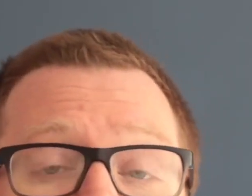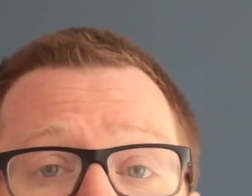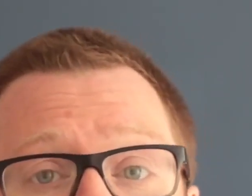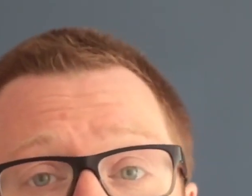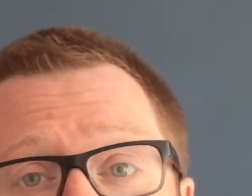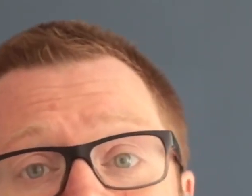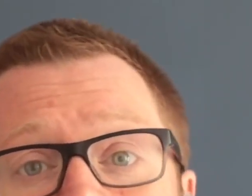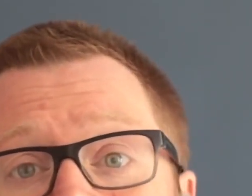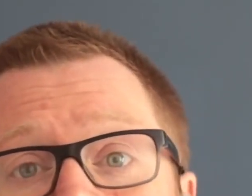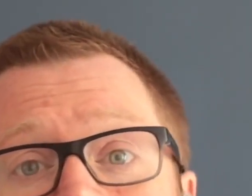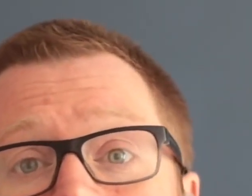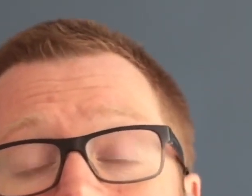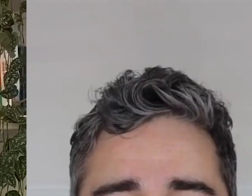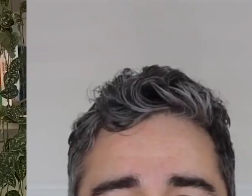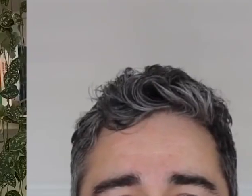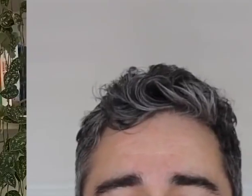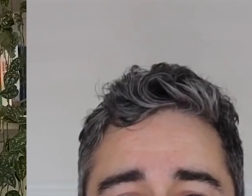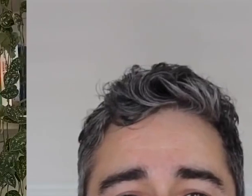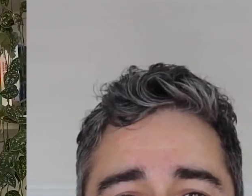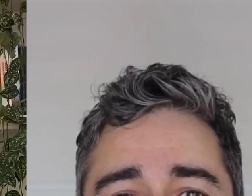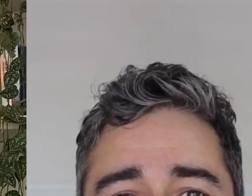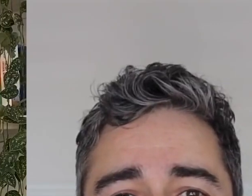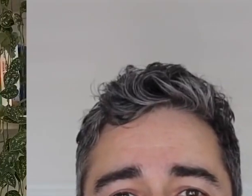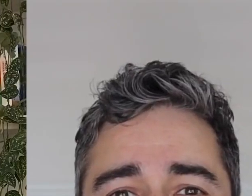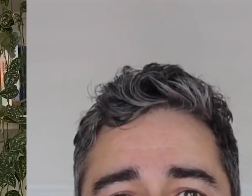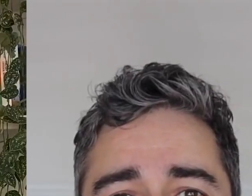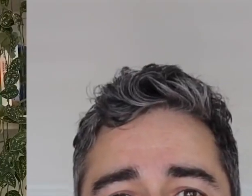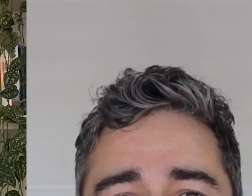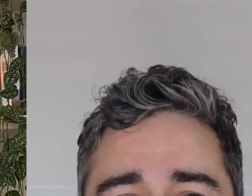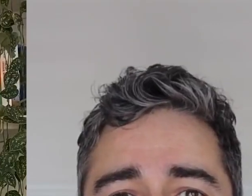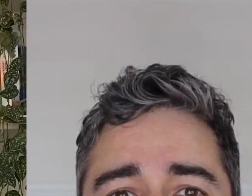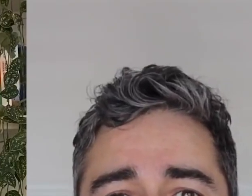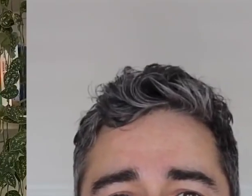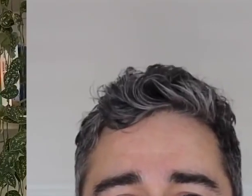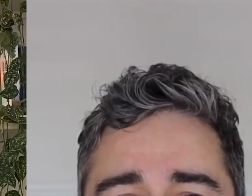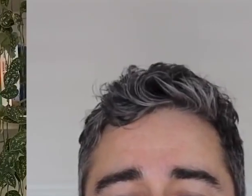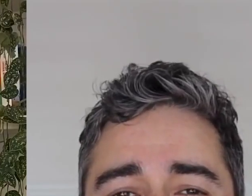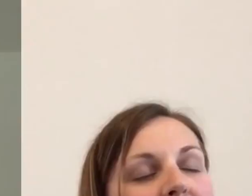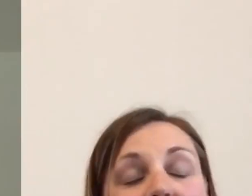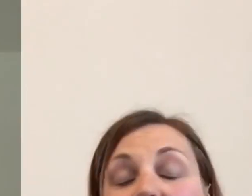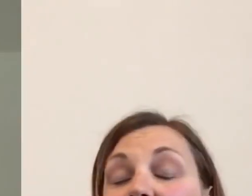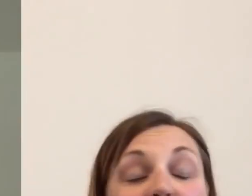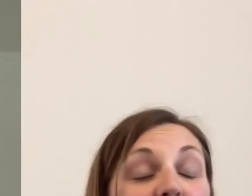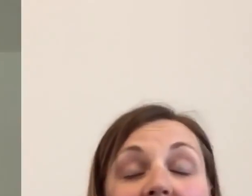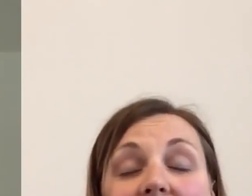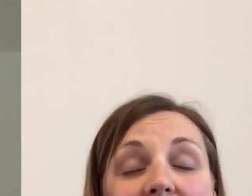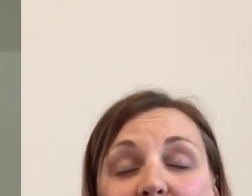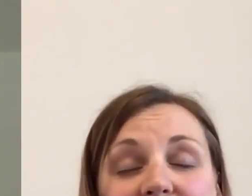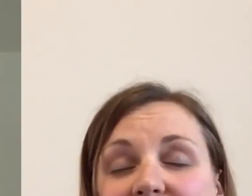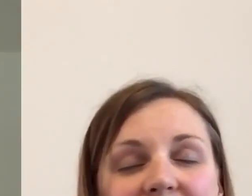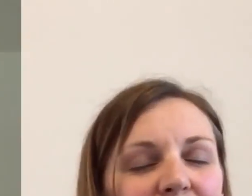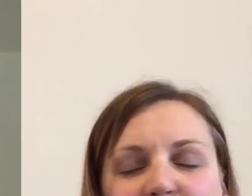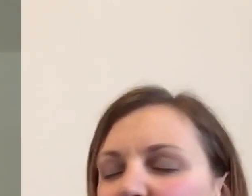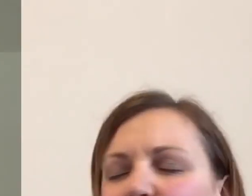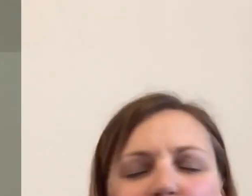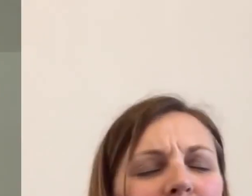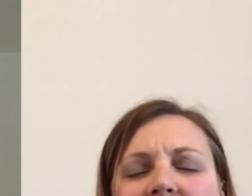children, and the children. May his favor be upon you and a